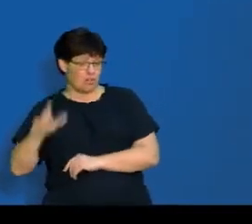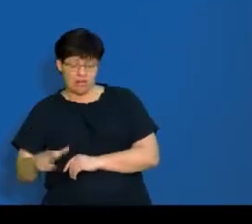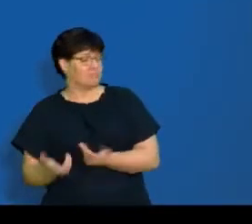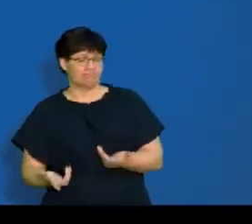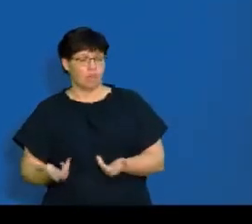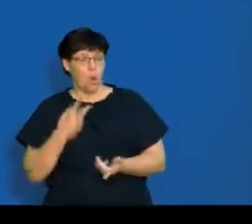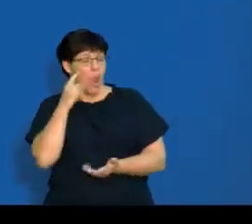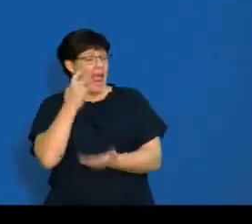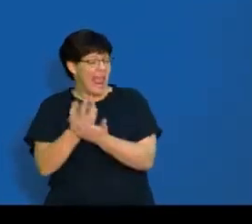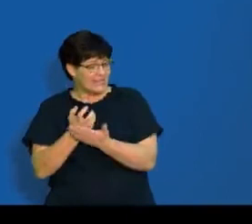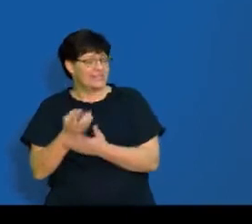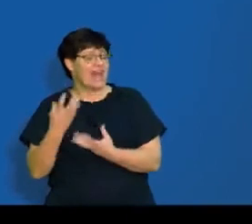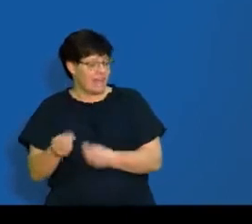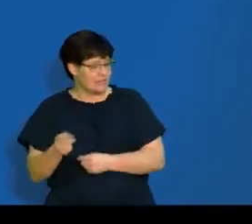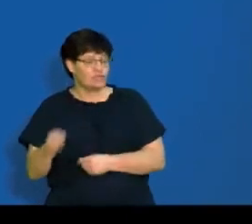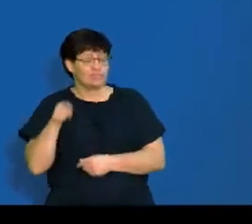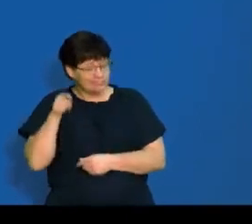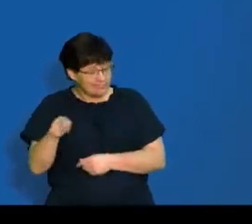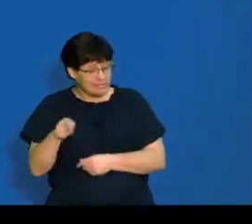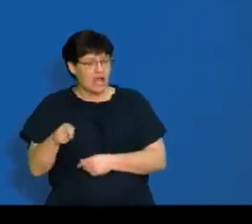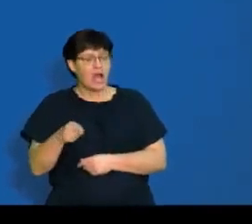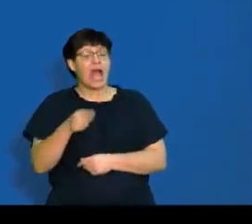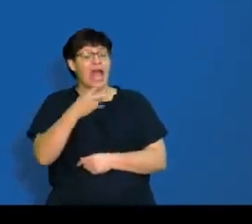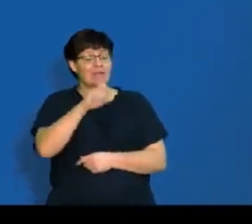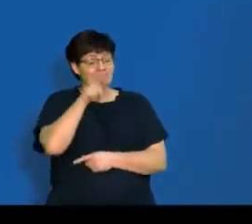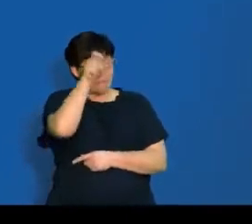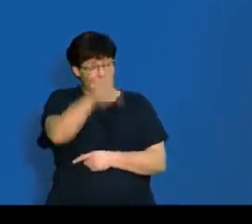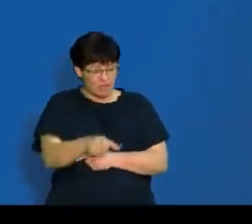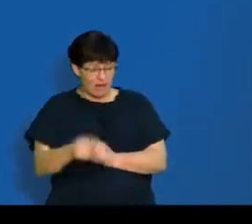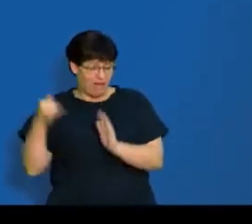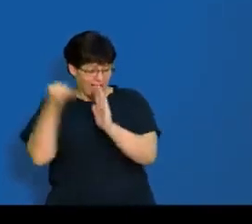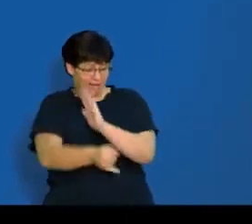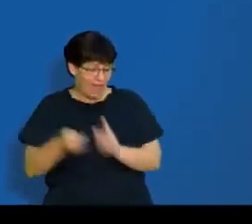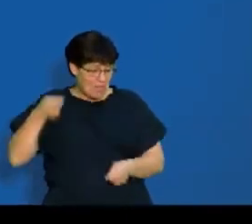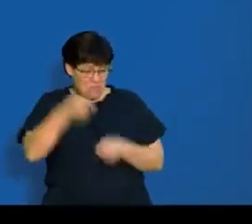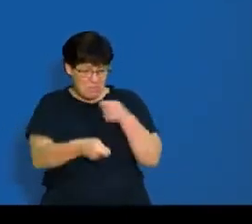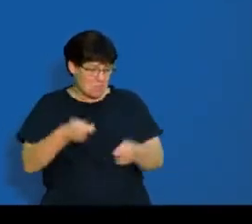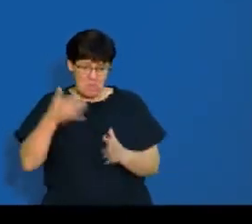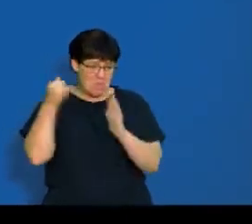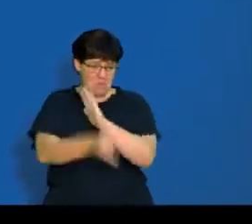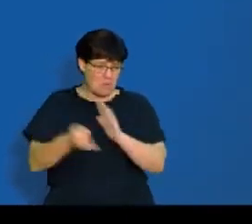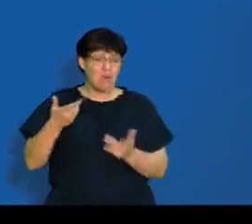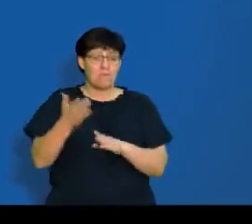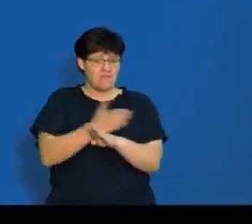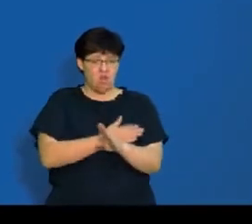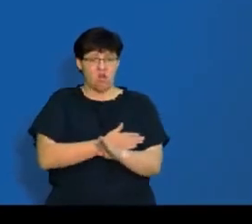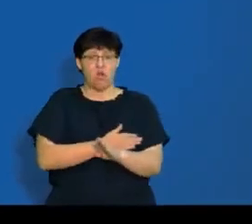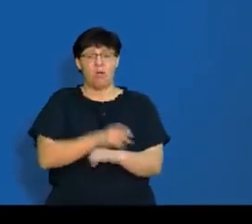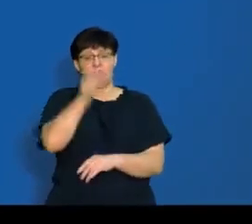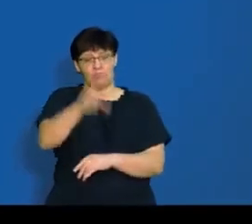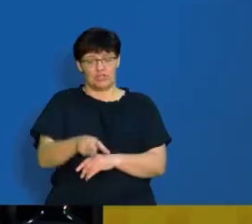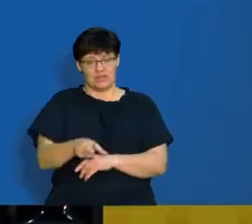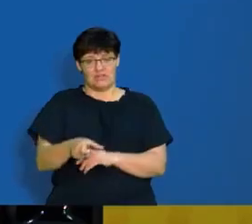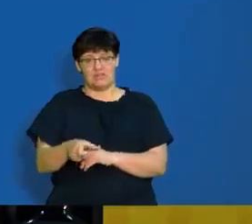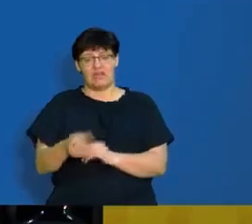ample evidence to show that Krill was brutally tortured when he was murdered by Benson. So again, guys,